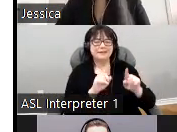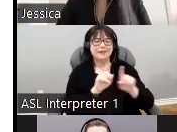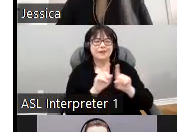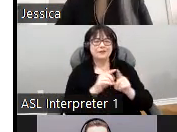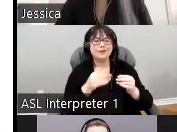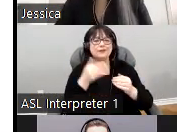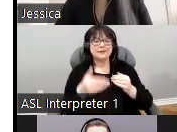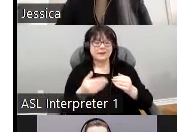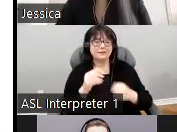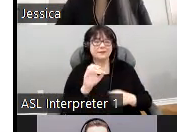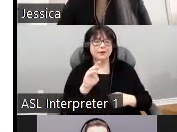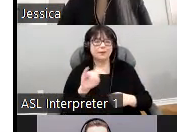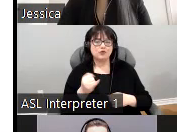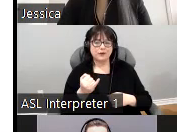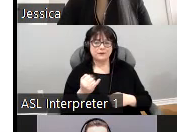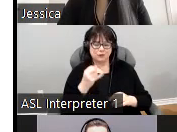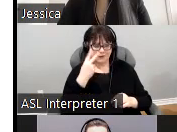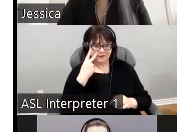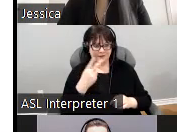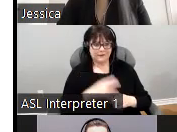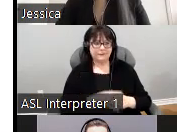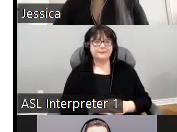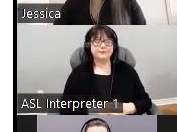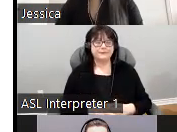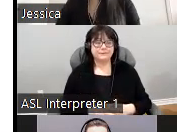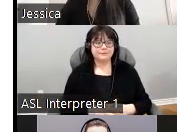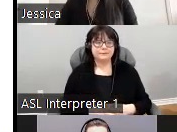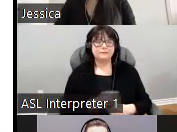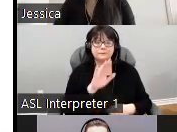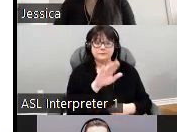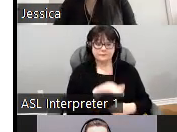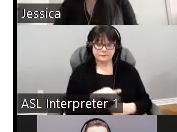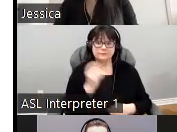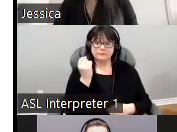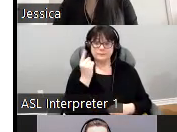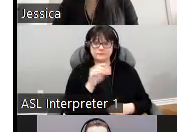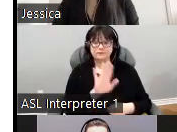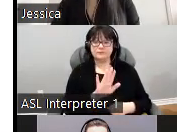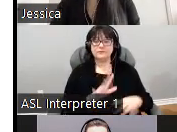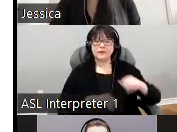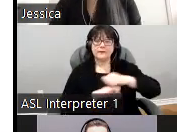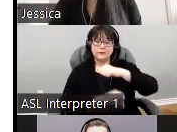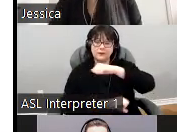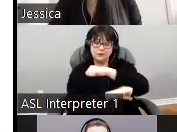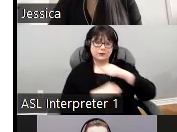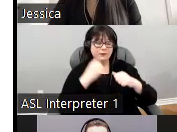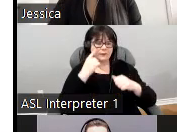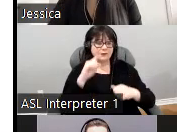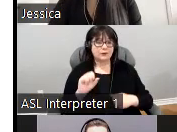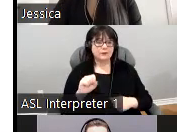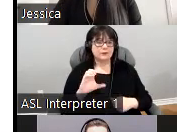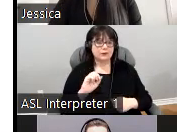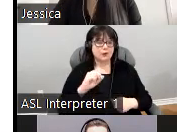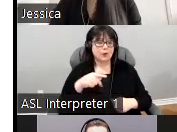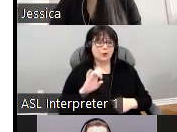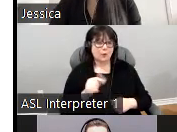here. So these 3 research questions, it went on to serve as the basis for our scoping review. And we